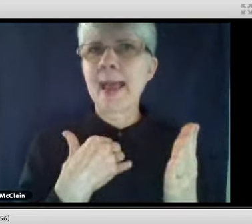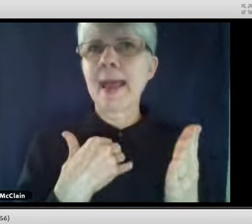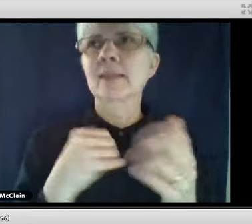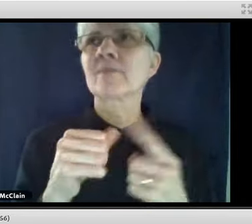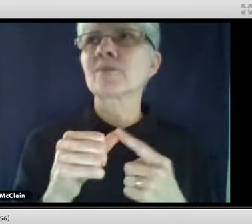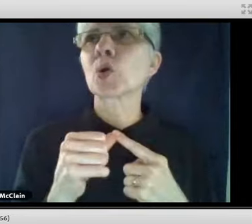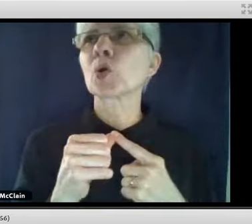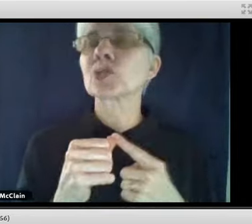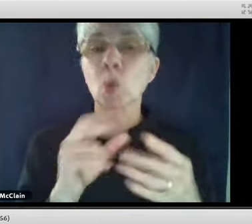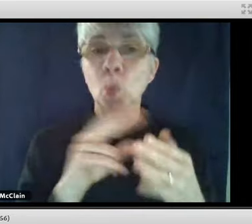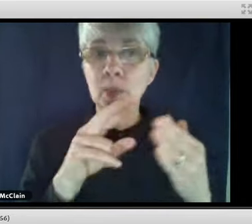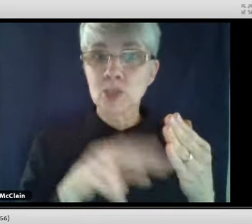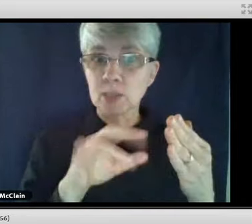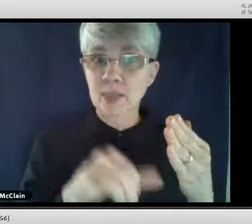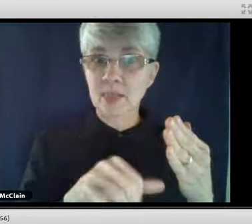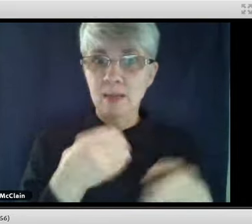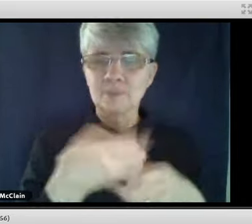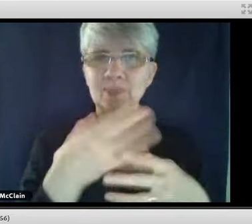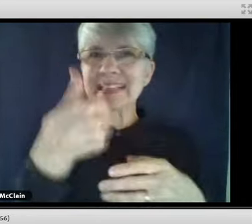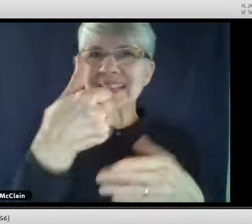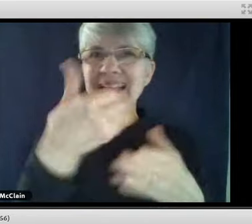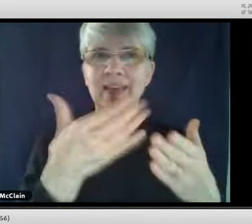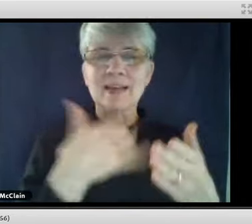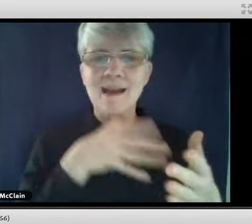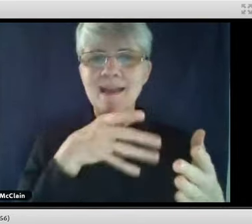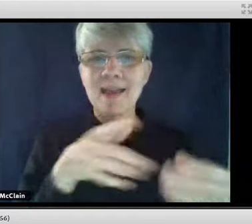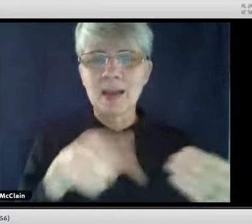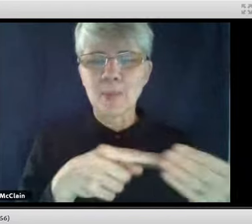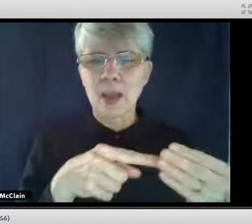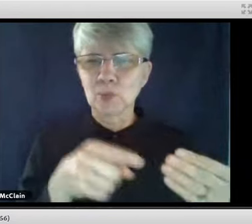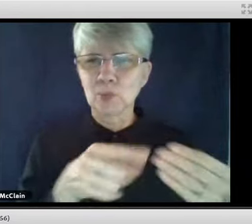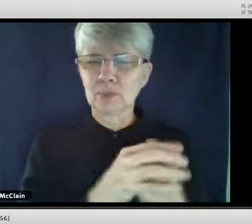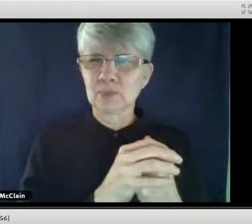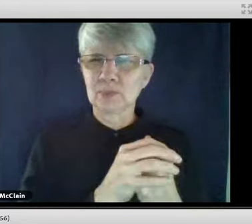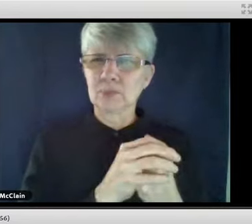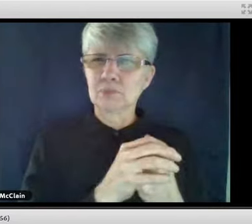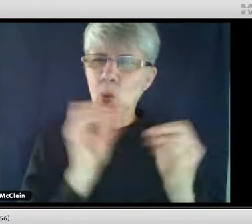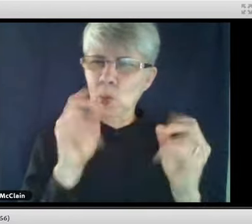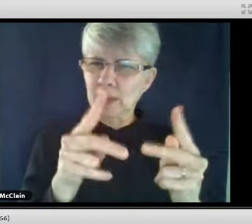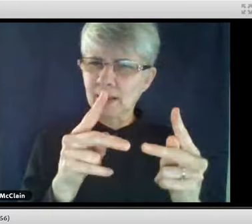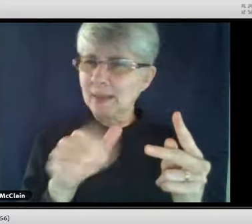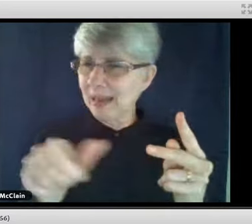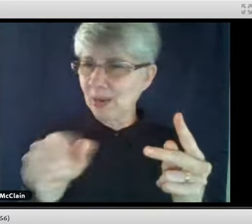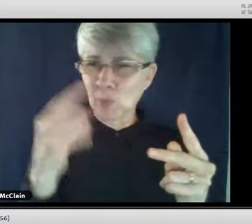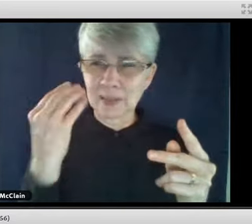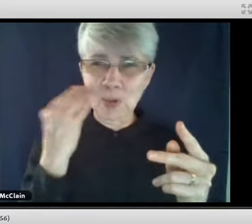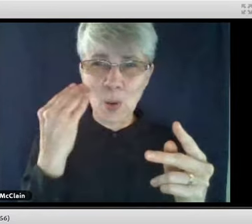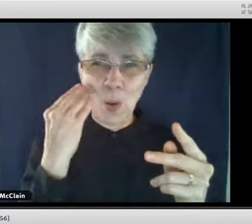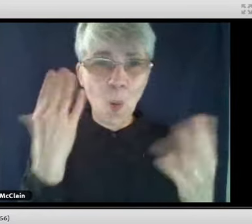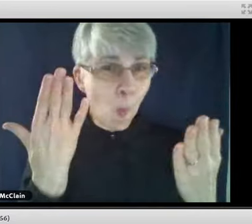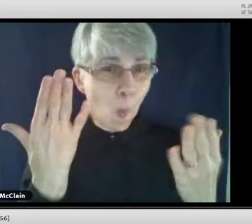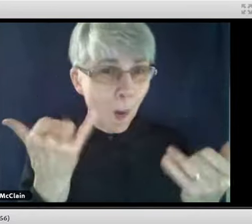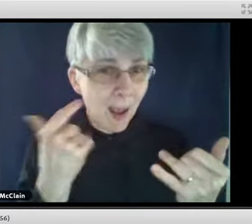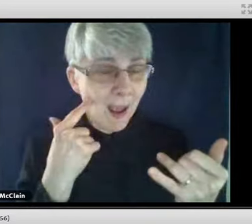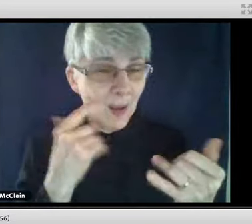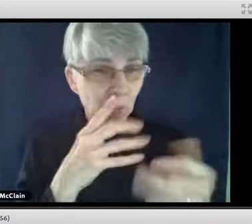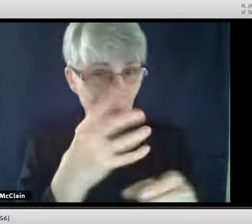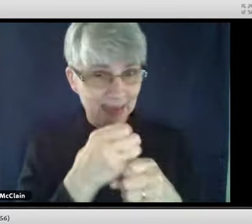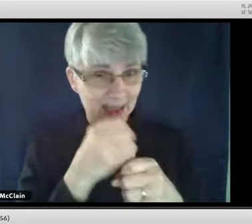first result, 10 things I hate about you. Okay, does anyone know why I would get